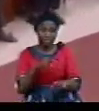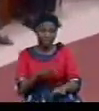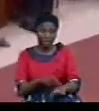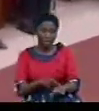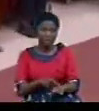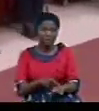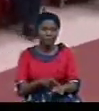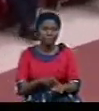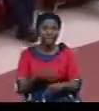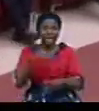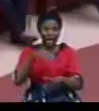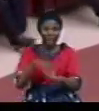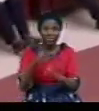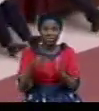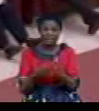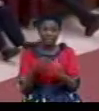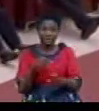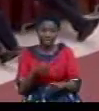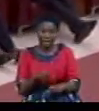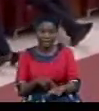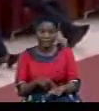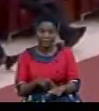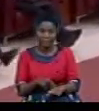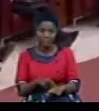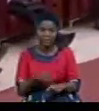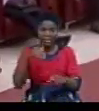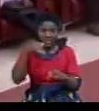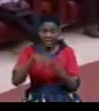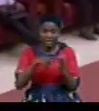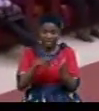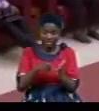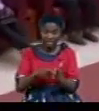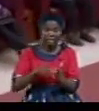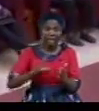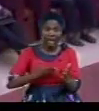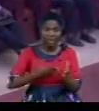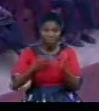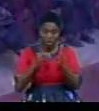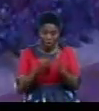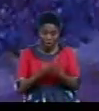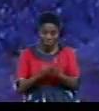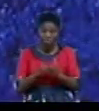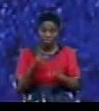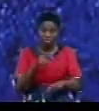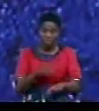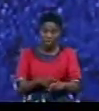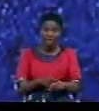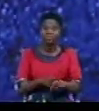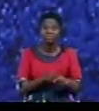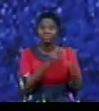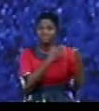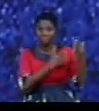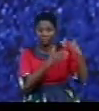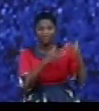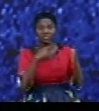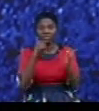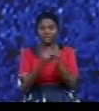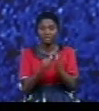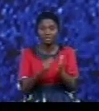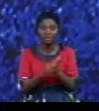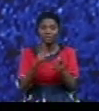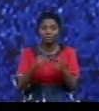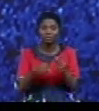time at this time in this our dispensation it says to declare this time